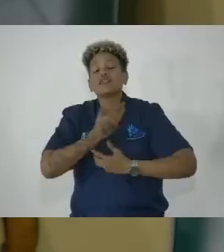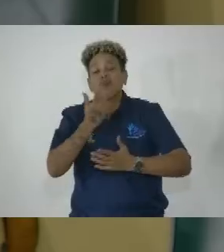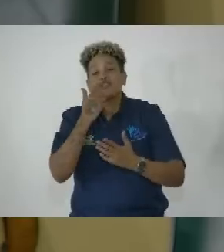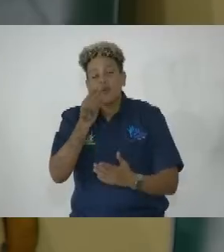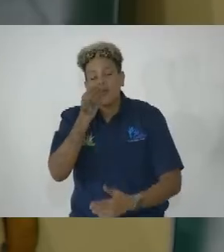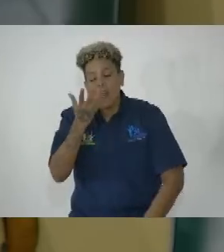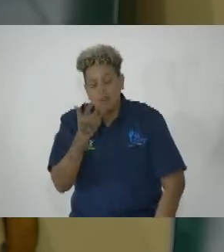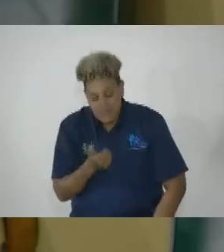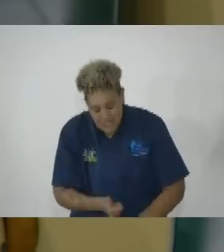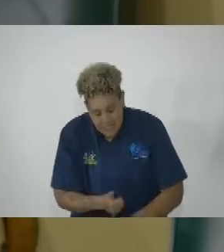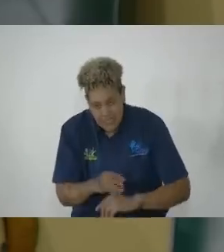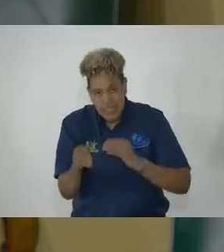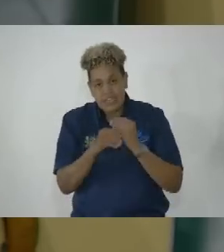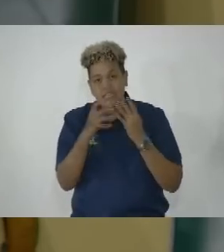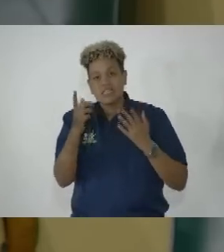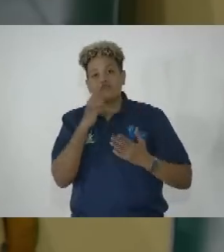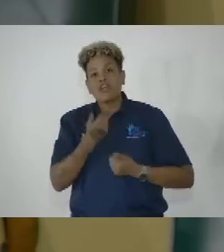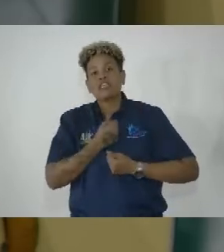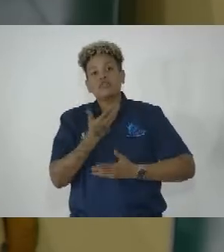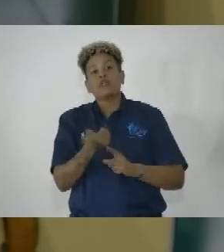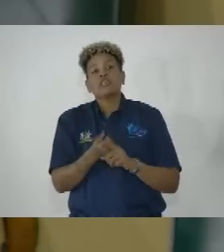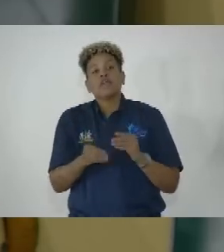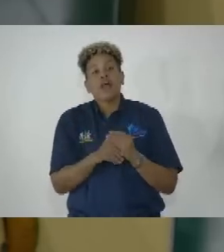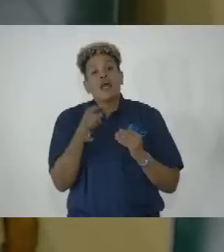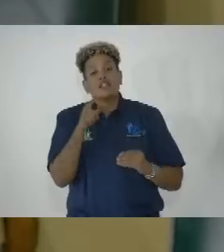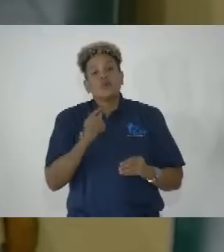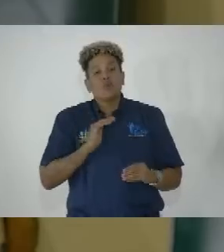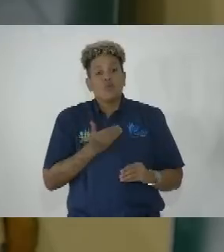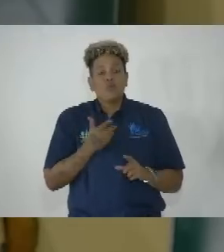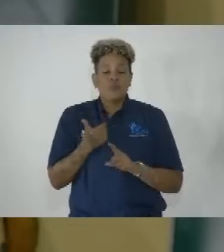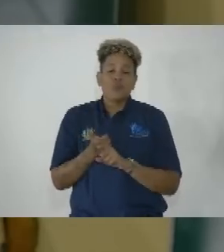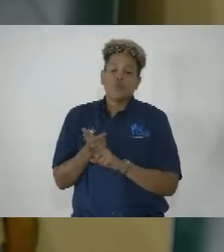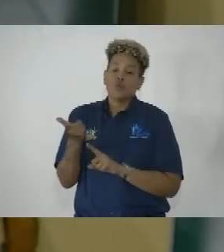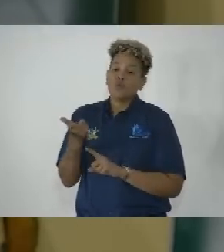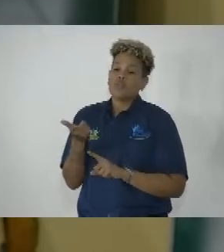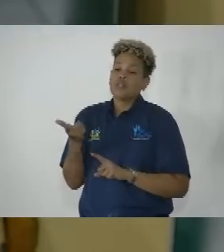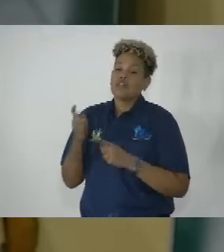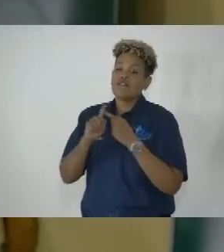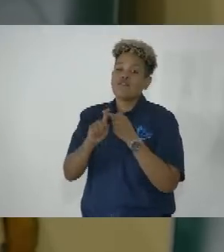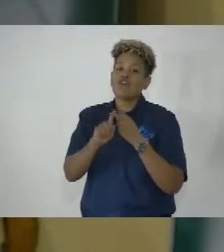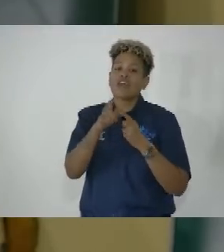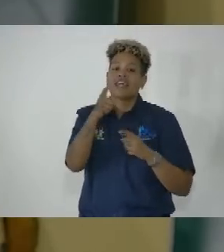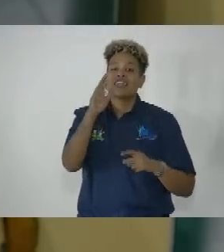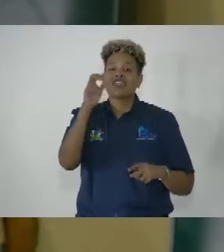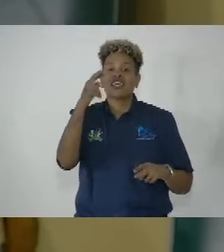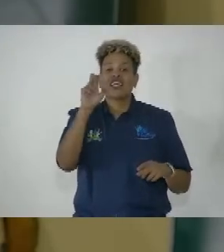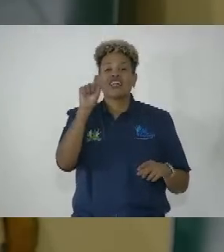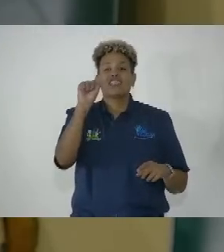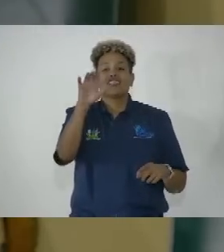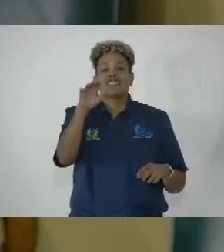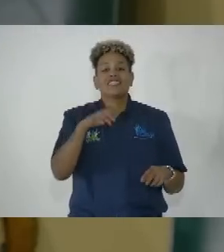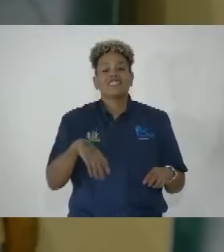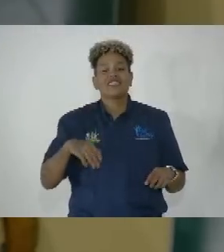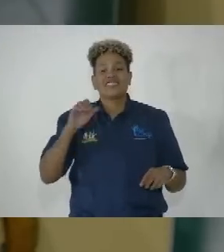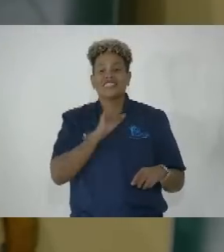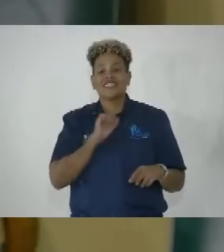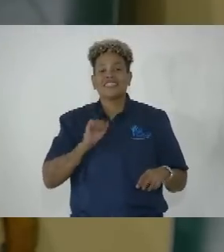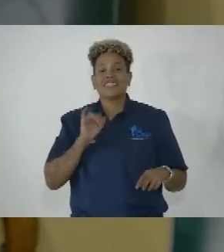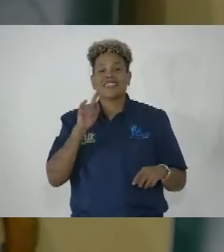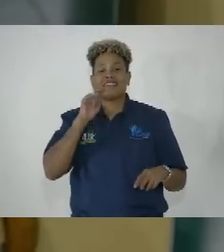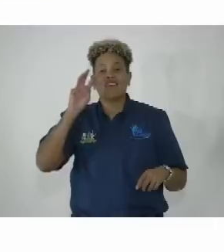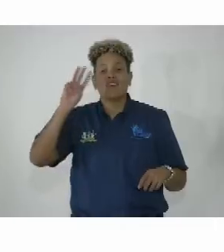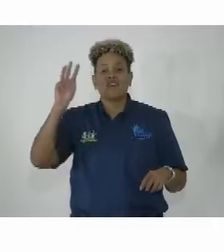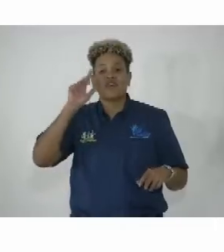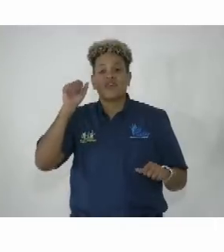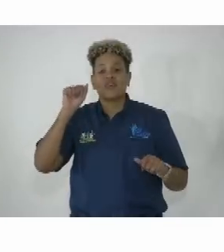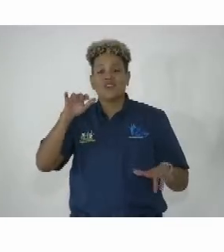warmest expression, even to our friend Charles, Senator from the West, who is